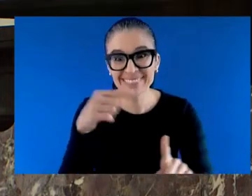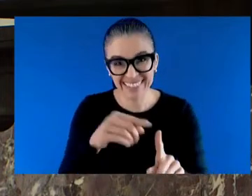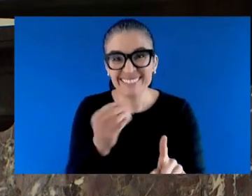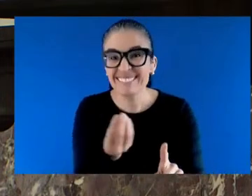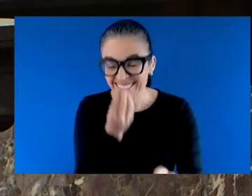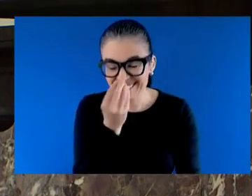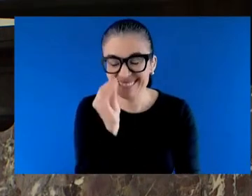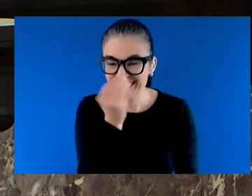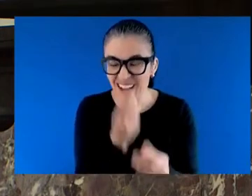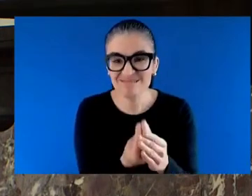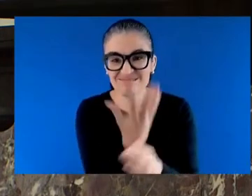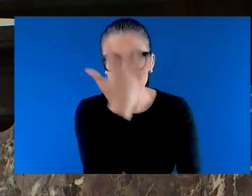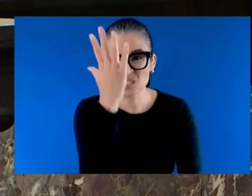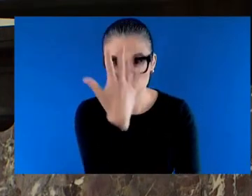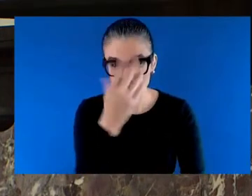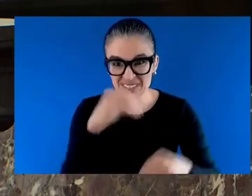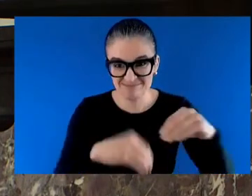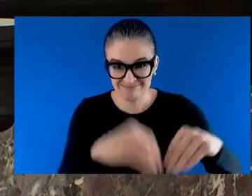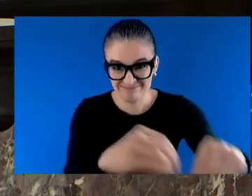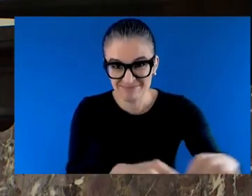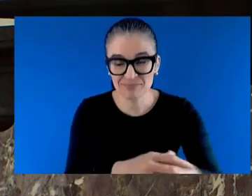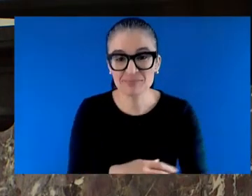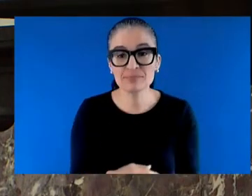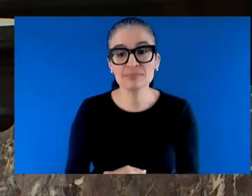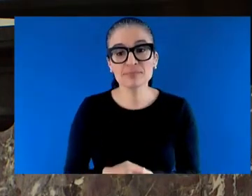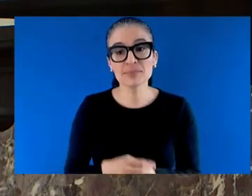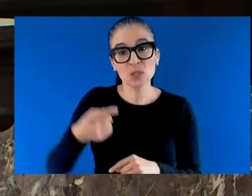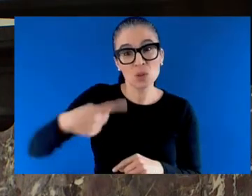The volunteer present were very diverse, and based on